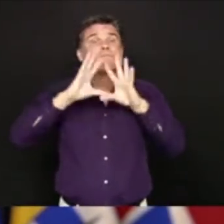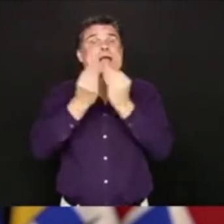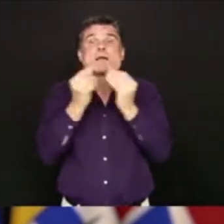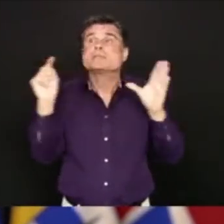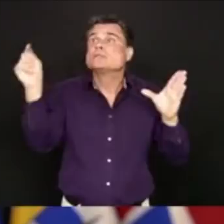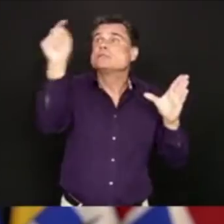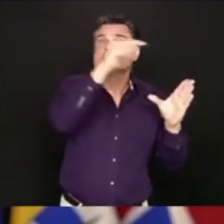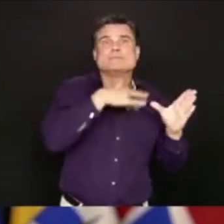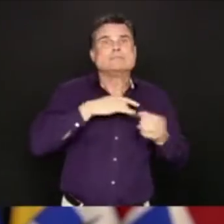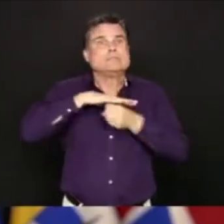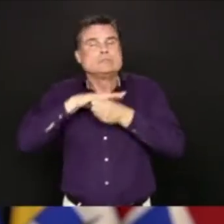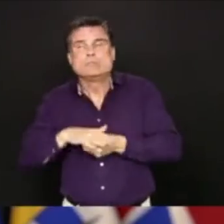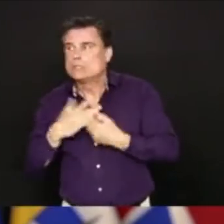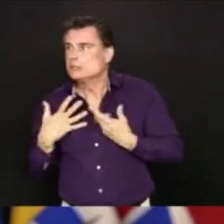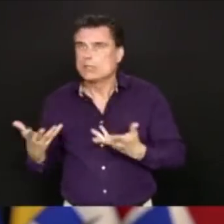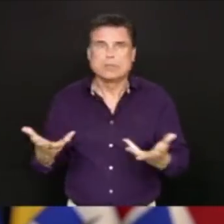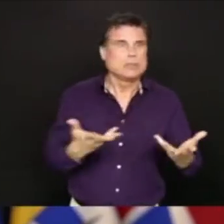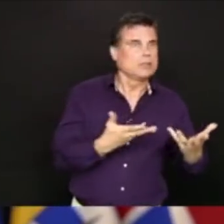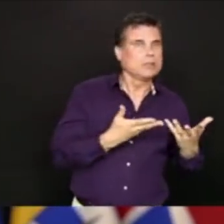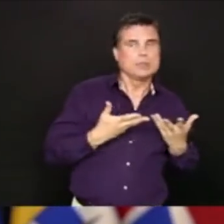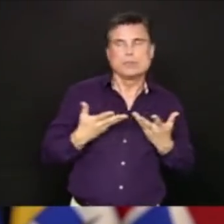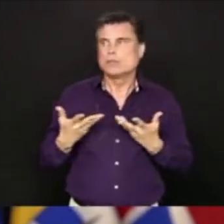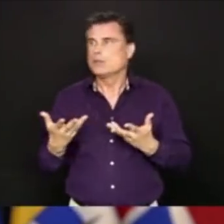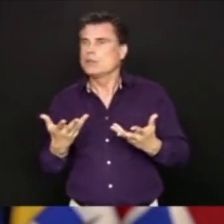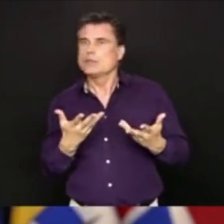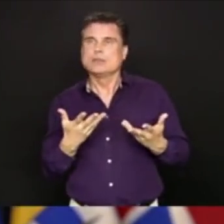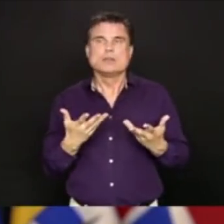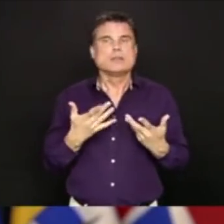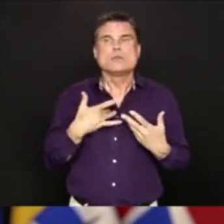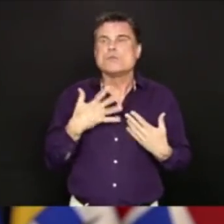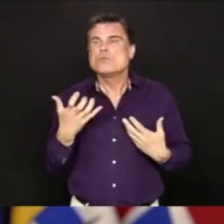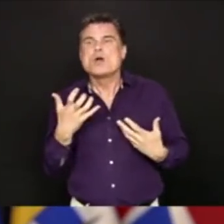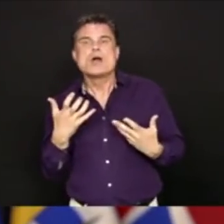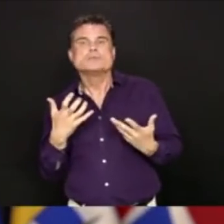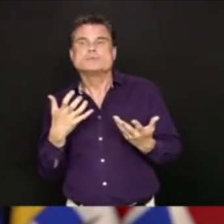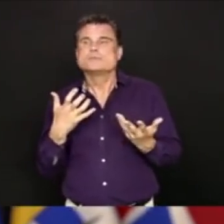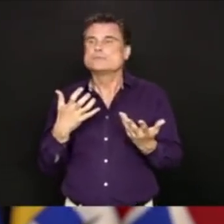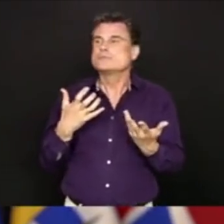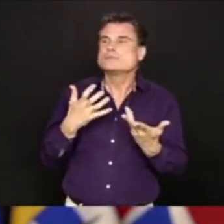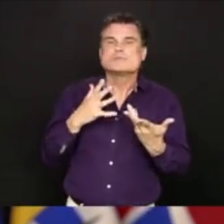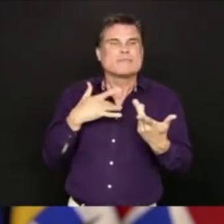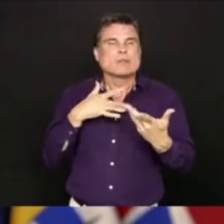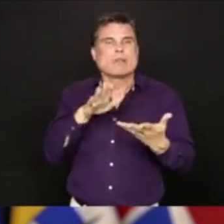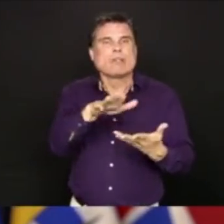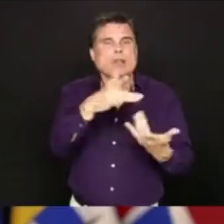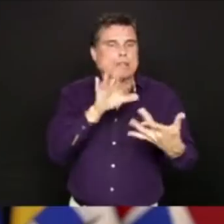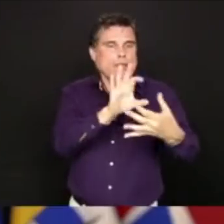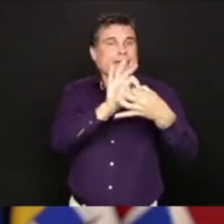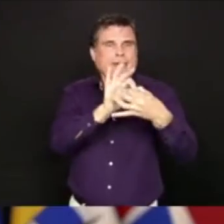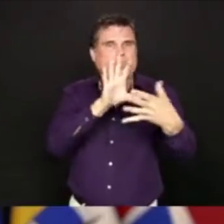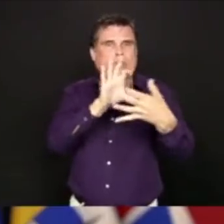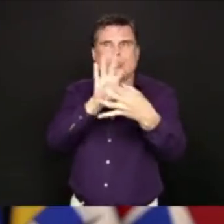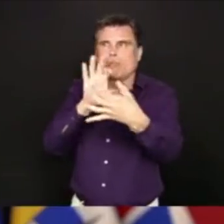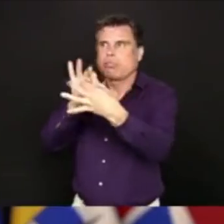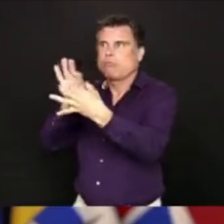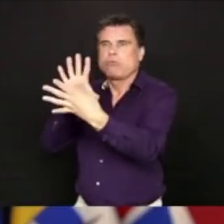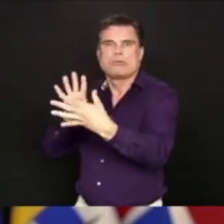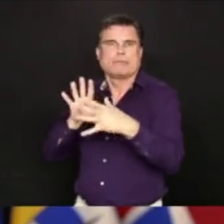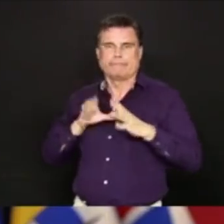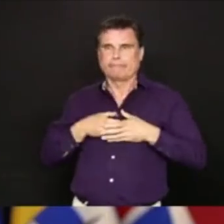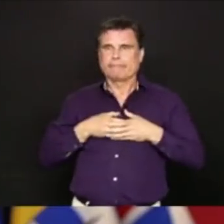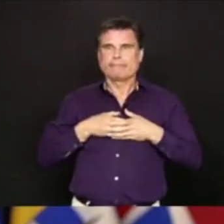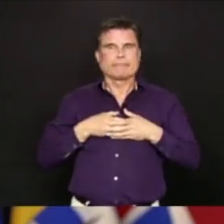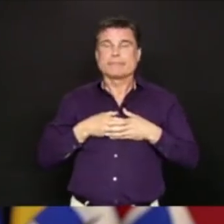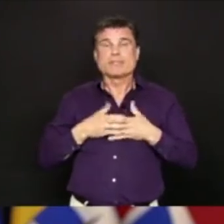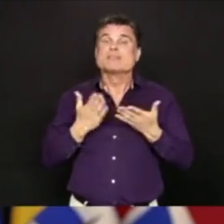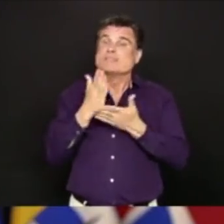at home means not being safe. We know domestic violence, intimate partner violence, and interfamily violence